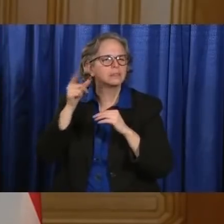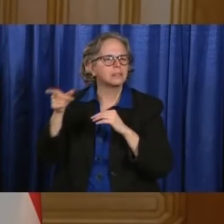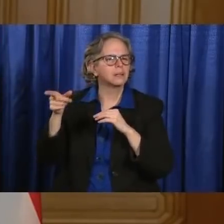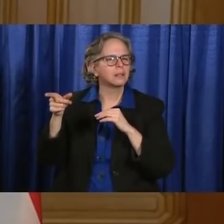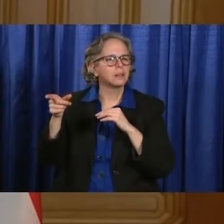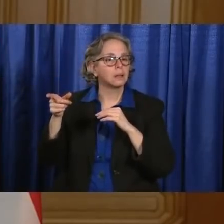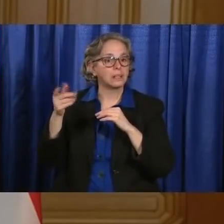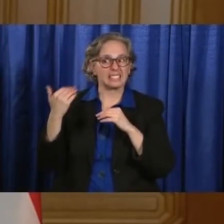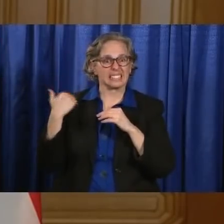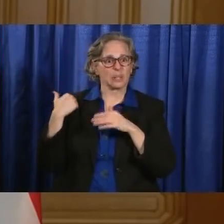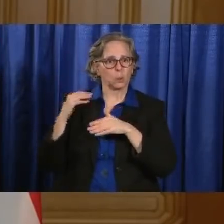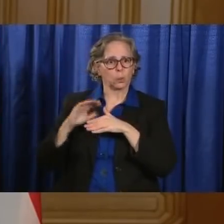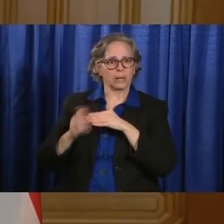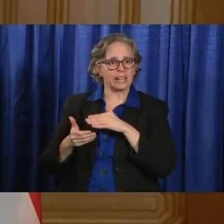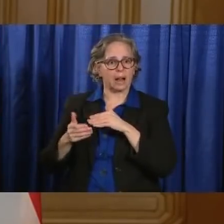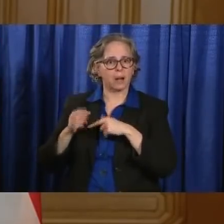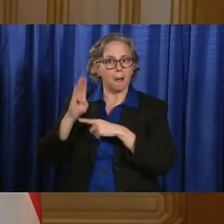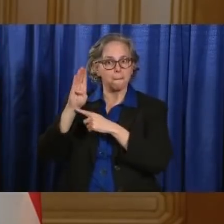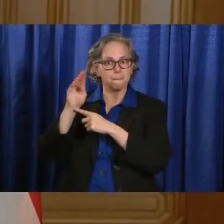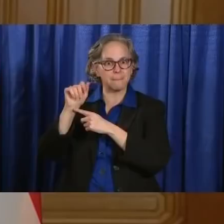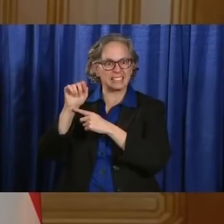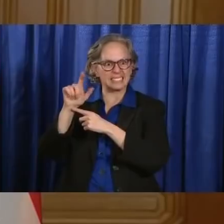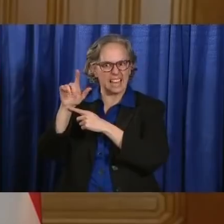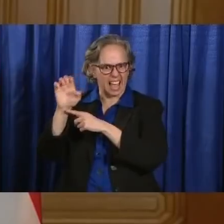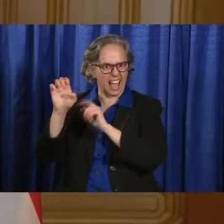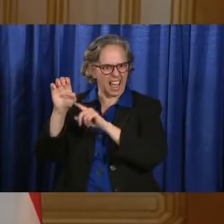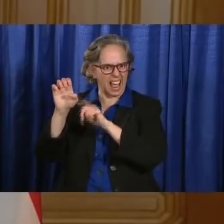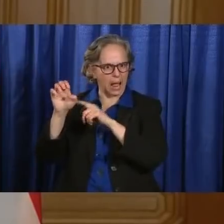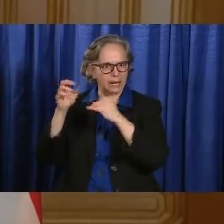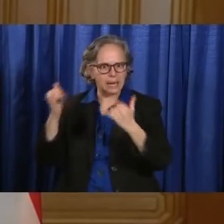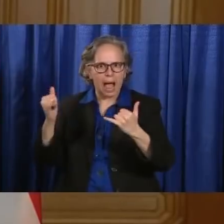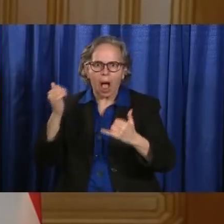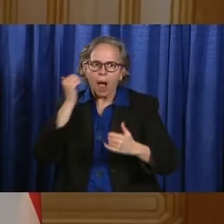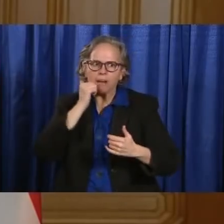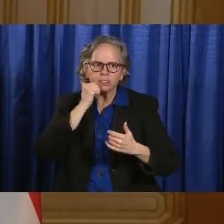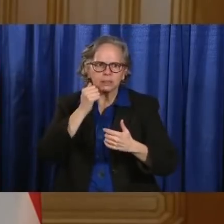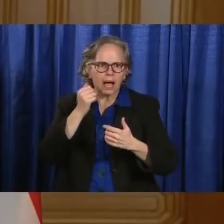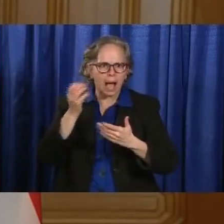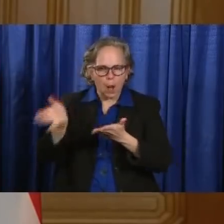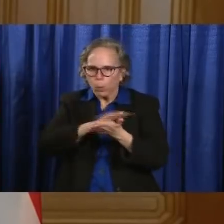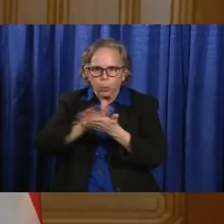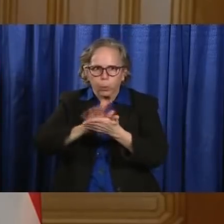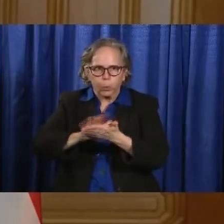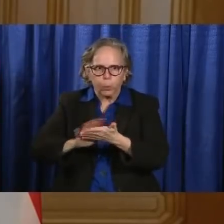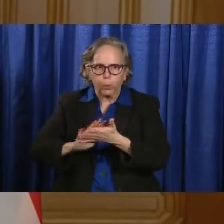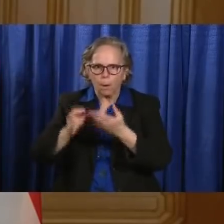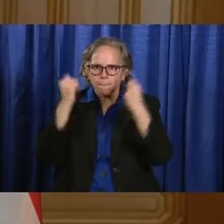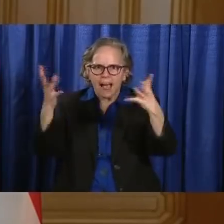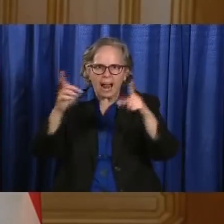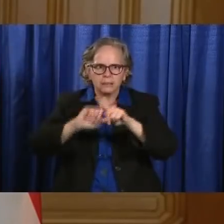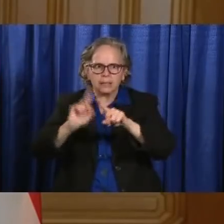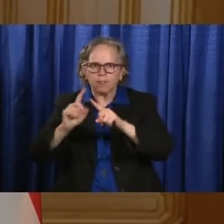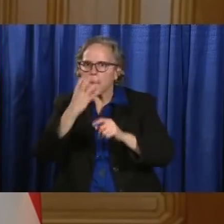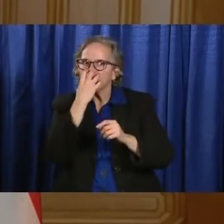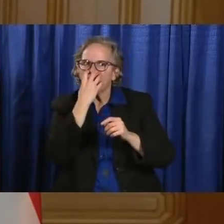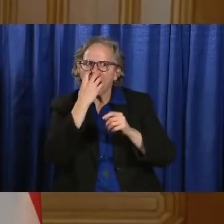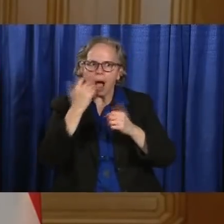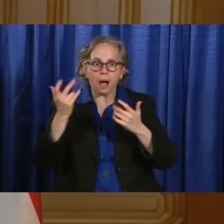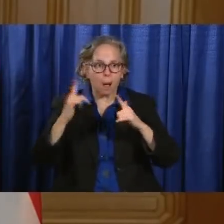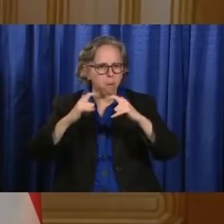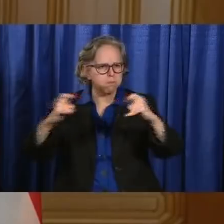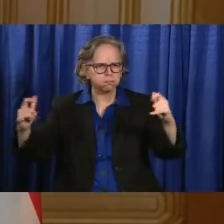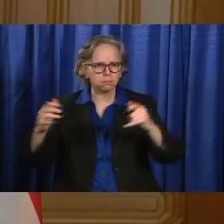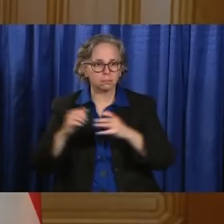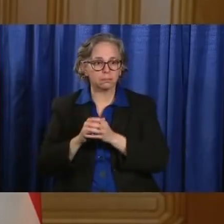weekend. Battelle is now every single day is sterilizing these. They have agreed to do this for nothing for a couple